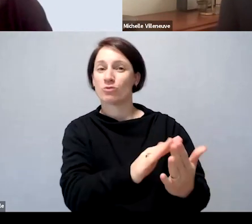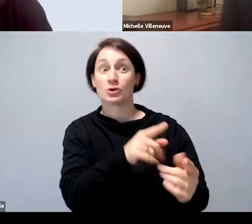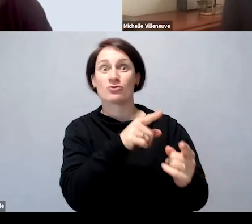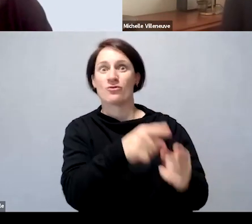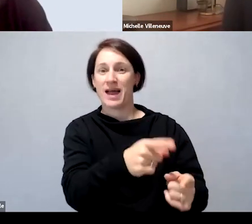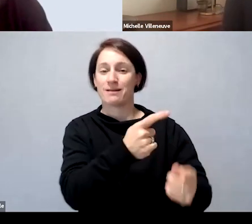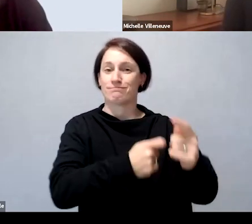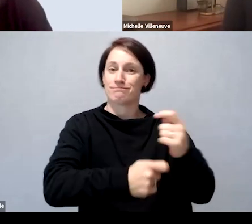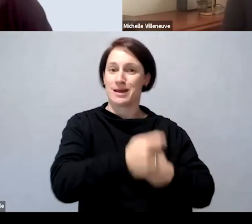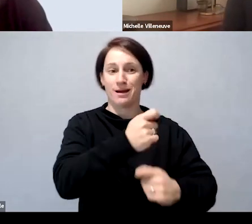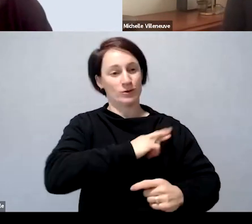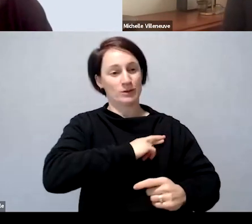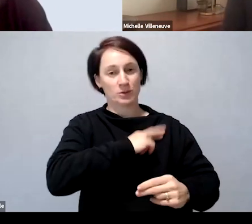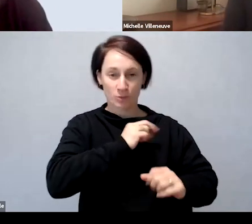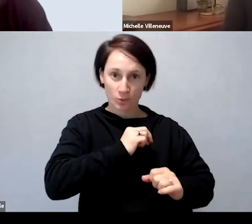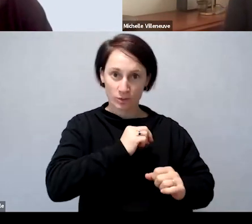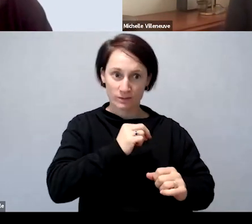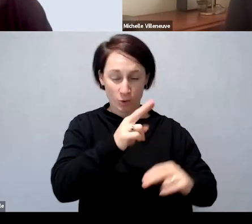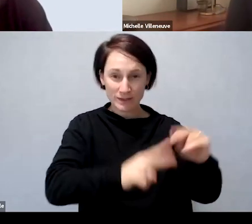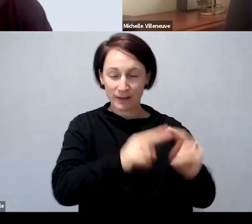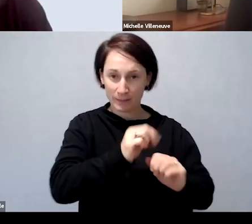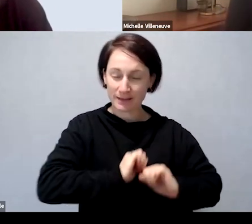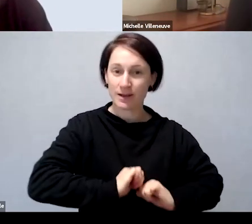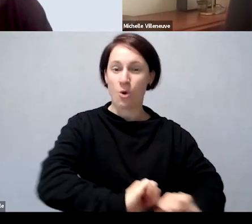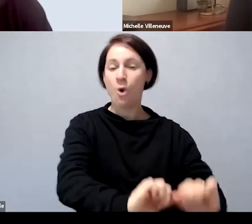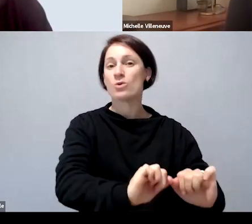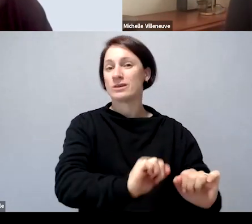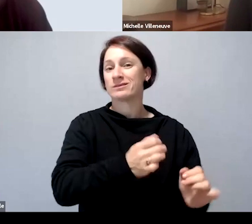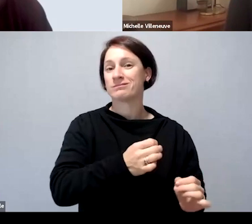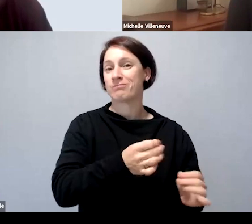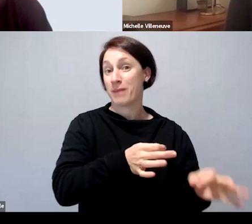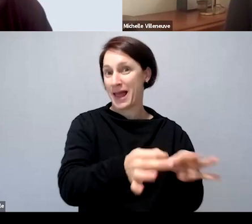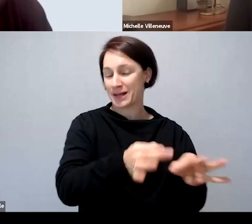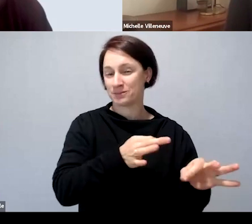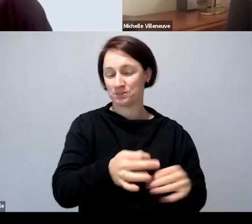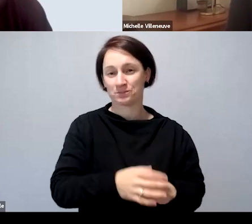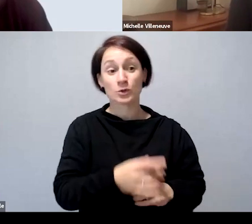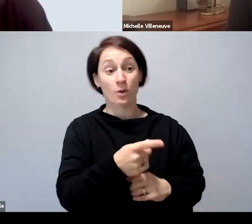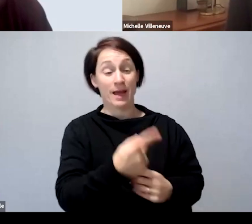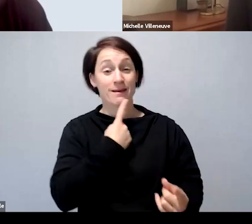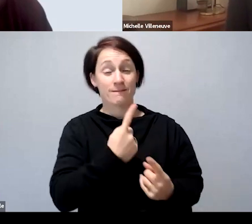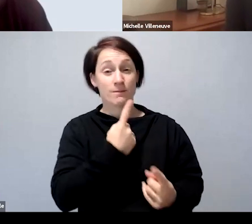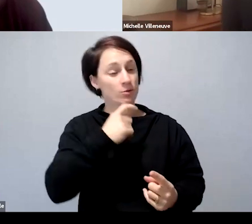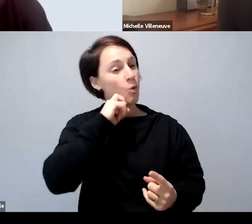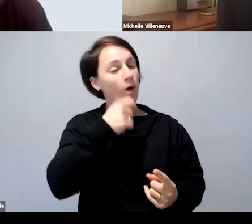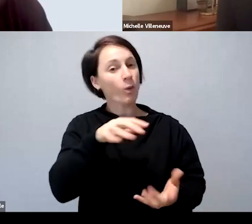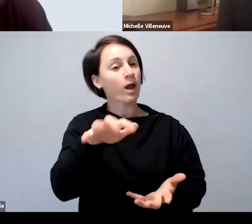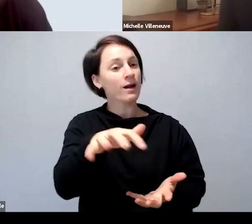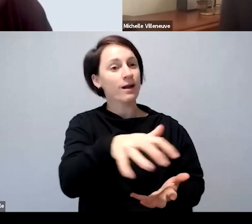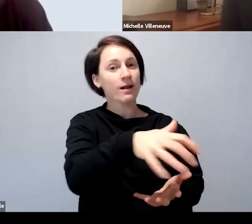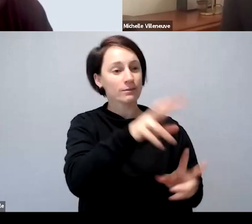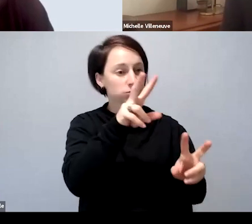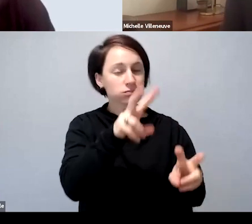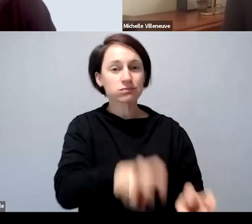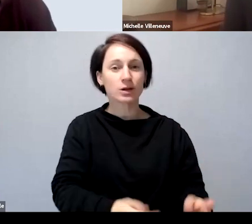their own preparedness plans. And we'll be synthesizing and pulling that information together over the remainder of this